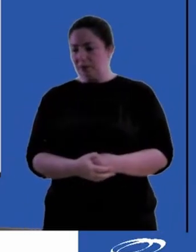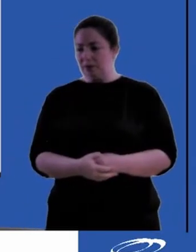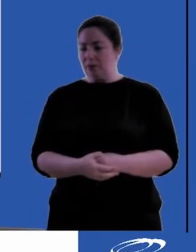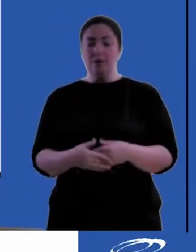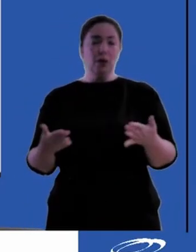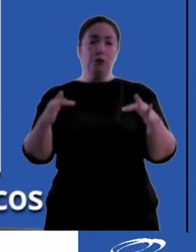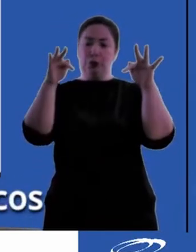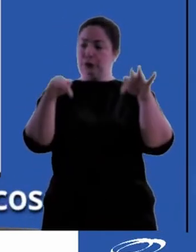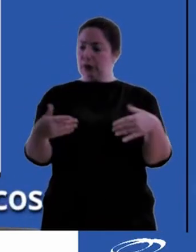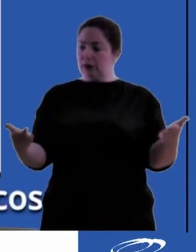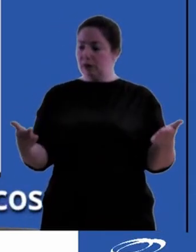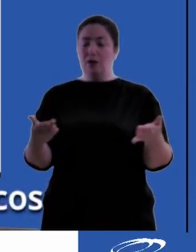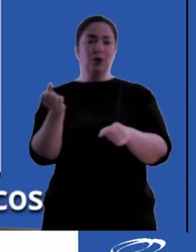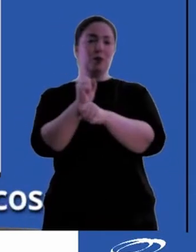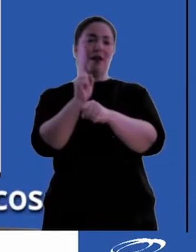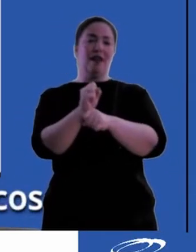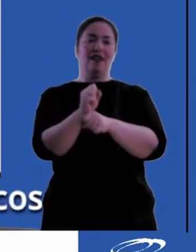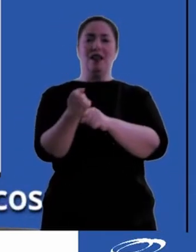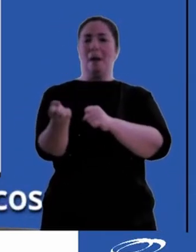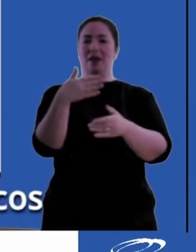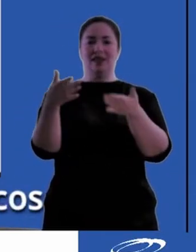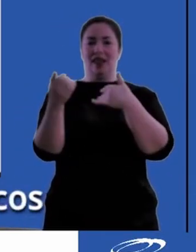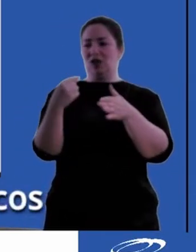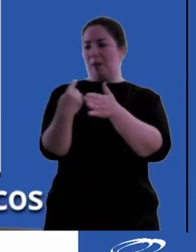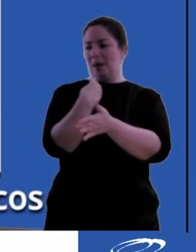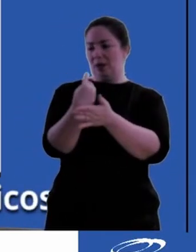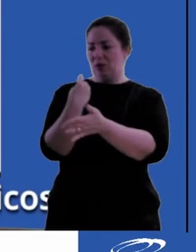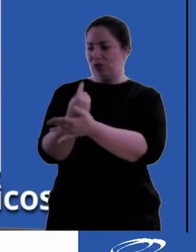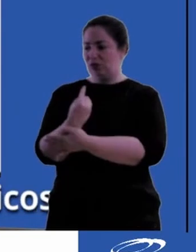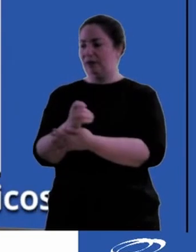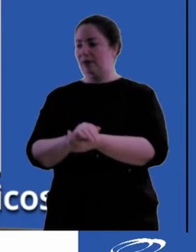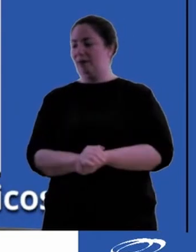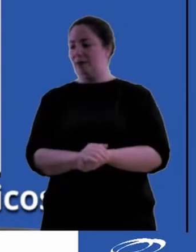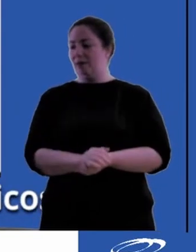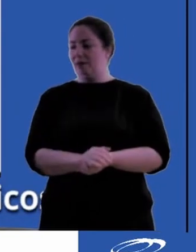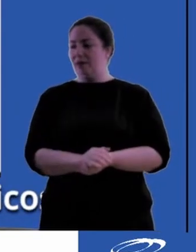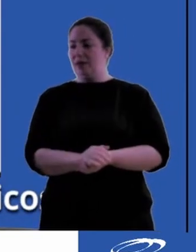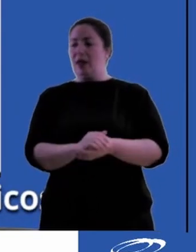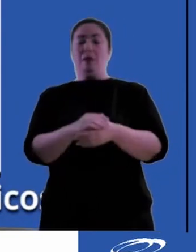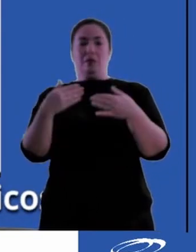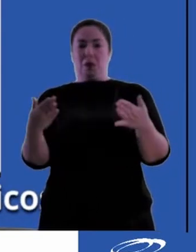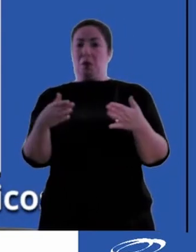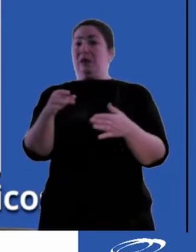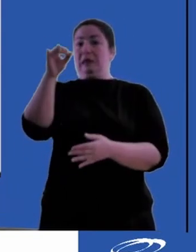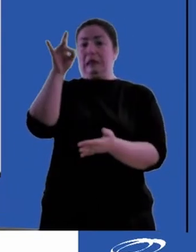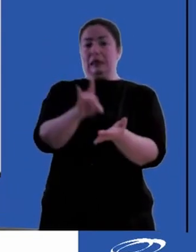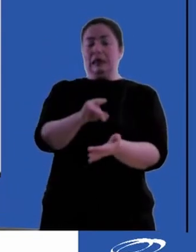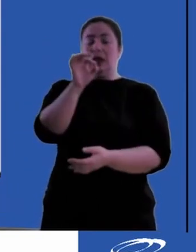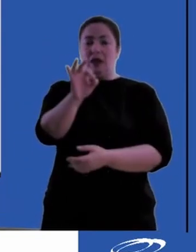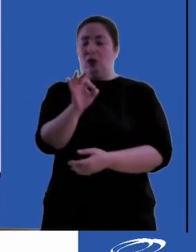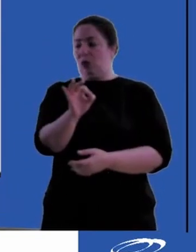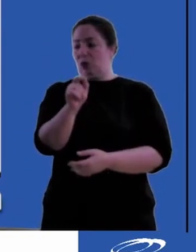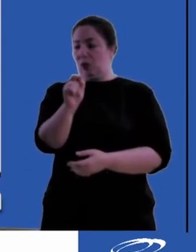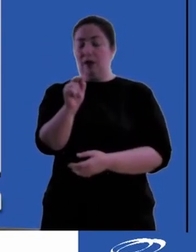messages to walk away with. First of all, diagnostics for periprosthetic joint infection need to be specific for periprosthetic joint infection. We